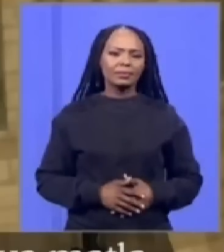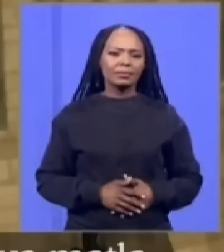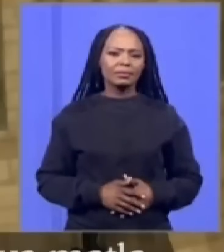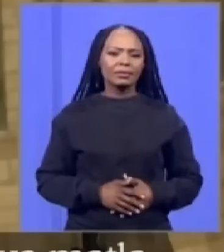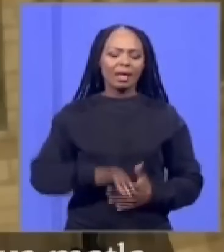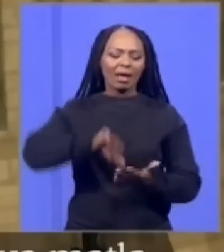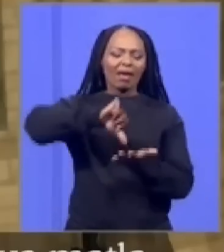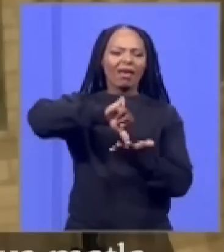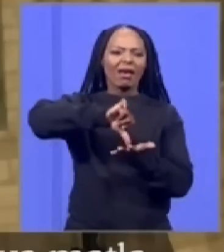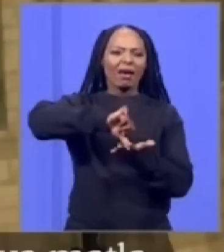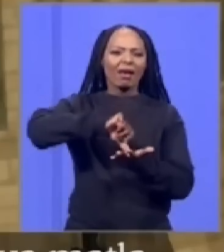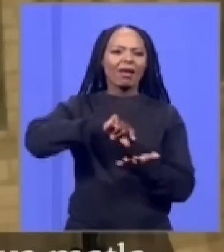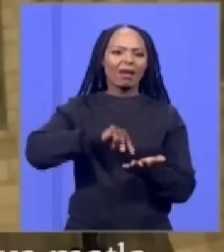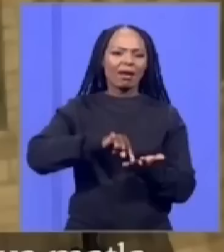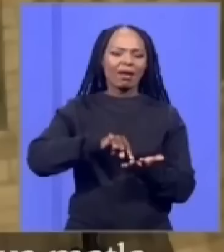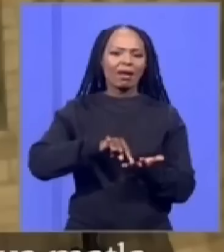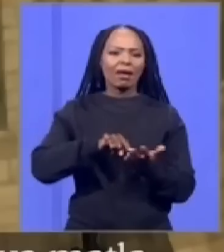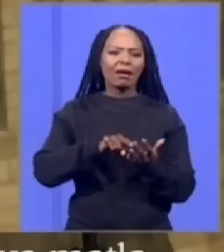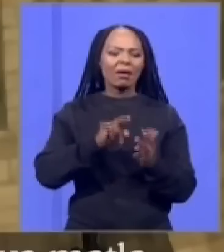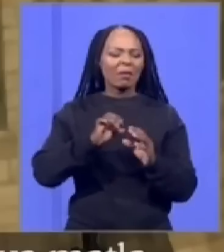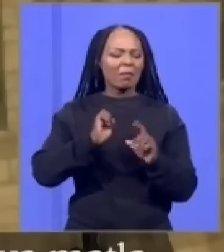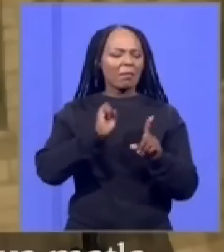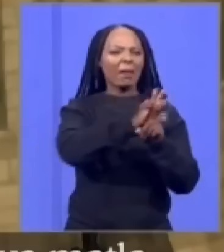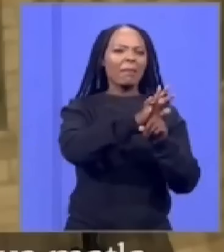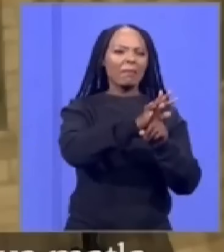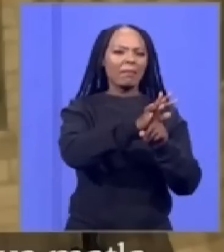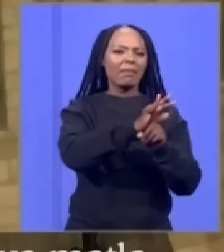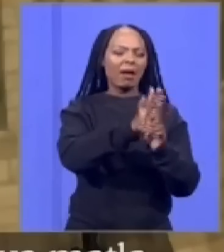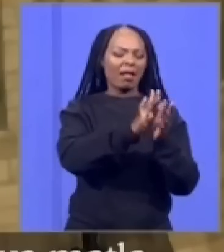Iran must stop arming Hamas.